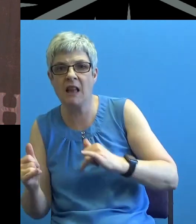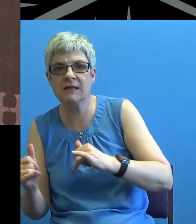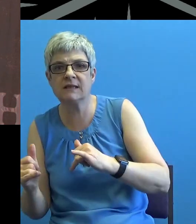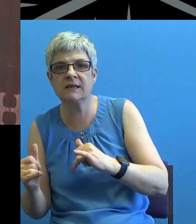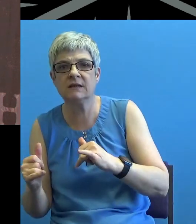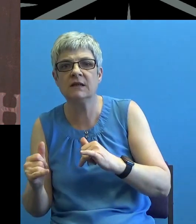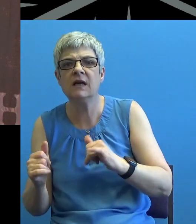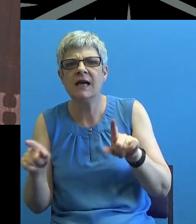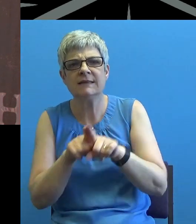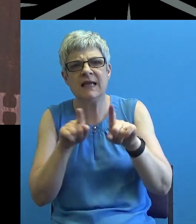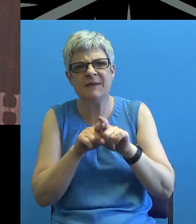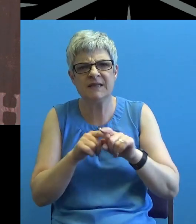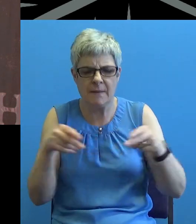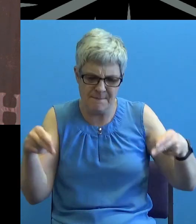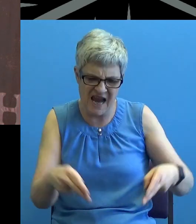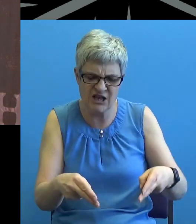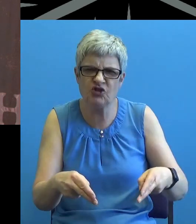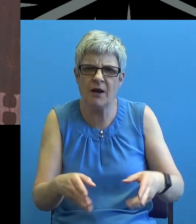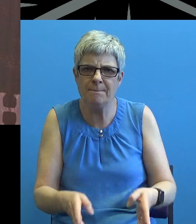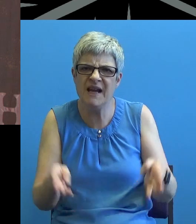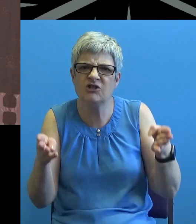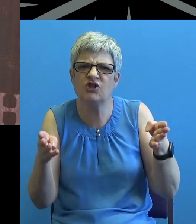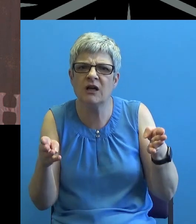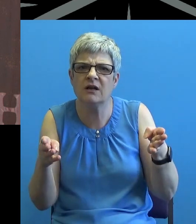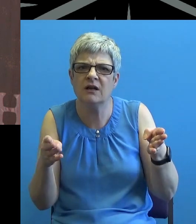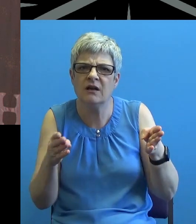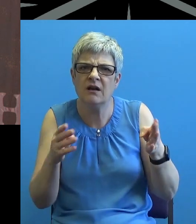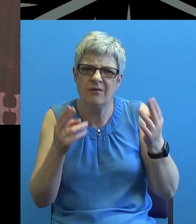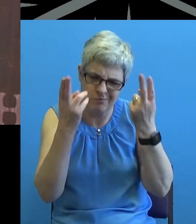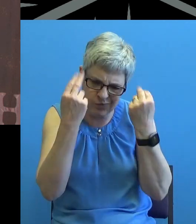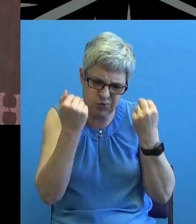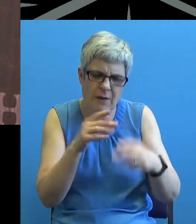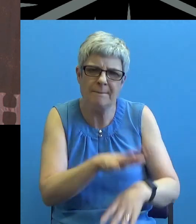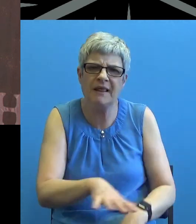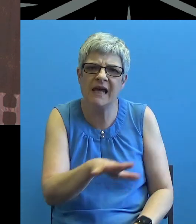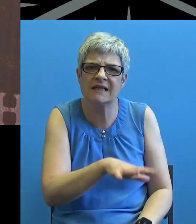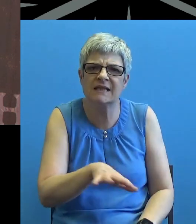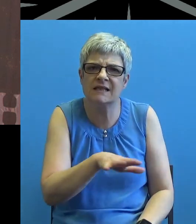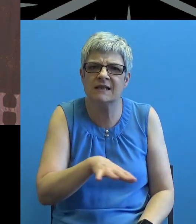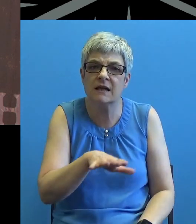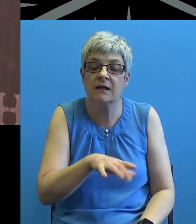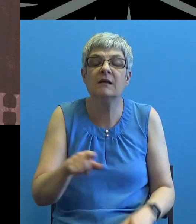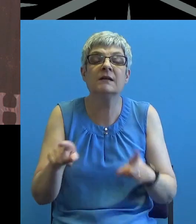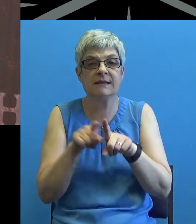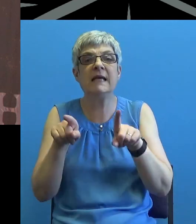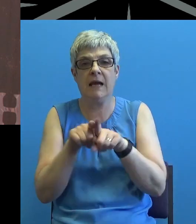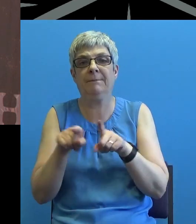manger had been a lowly place for a prince to be born, so too